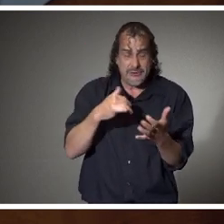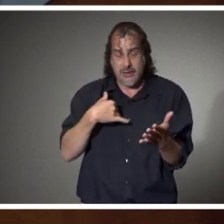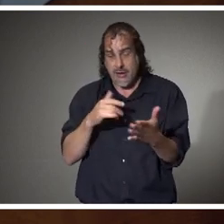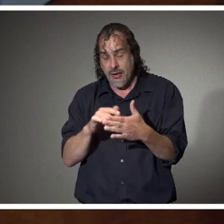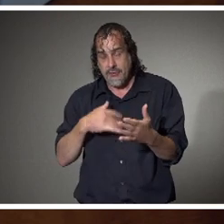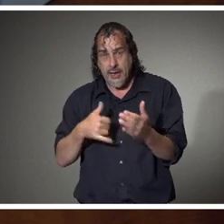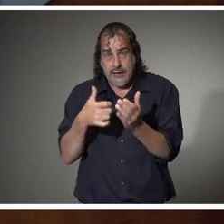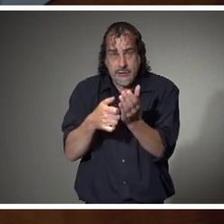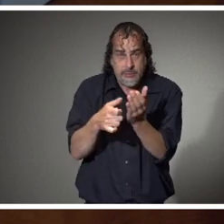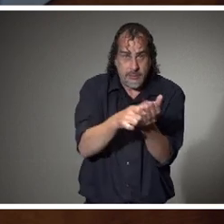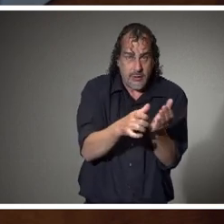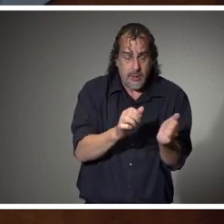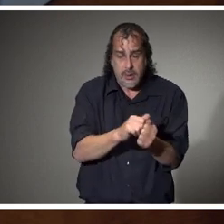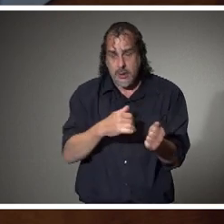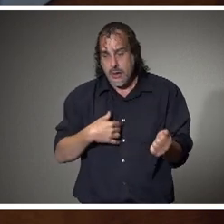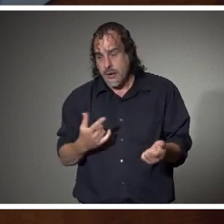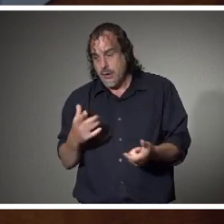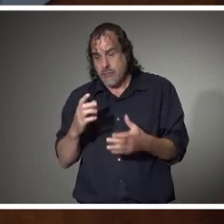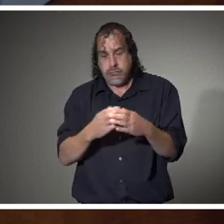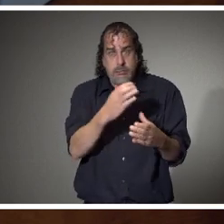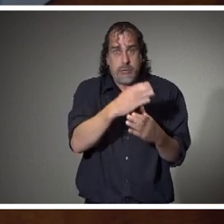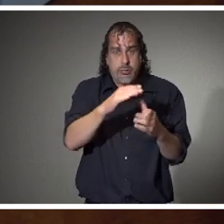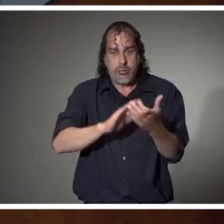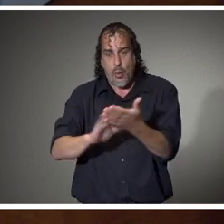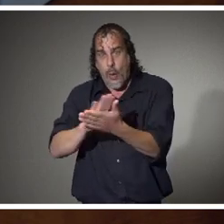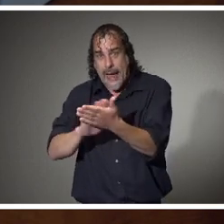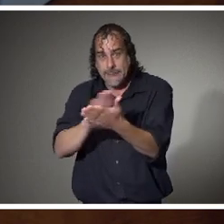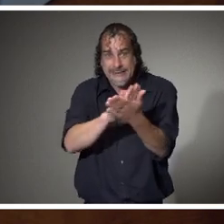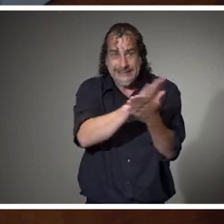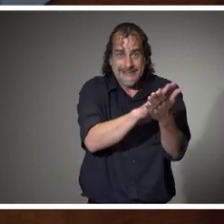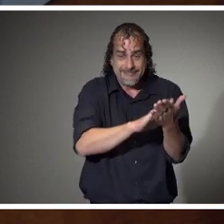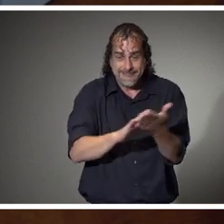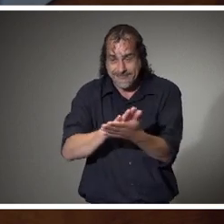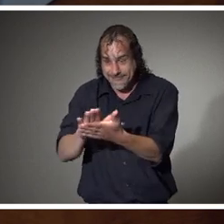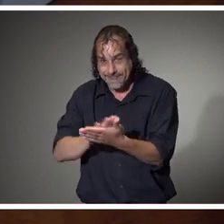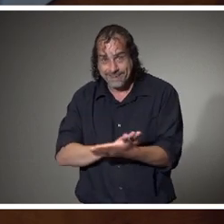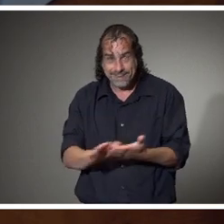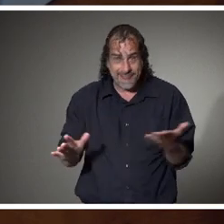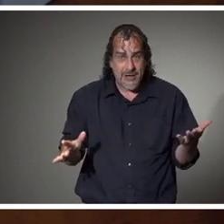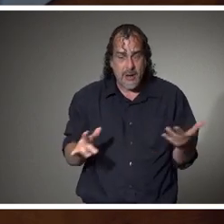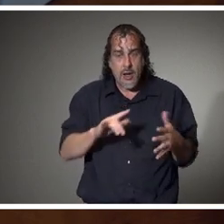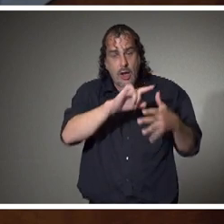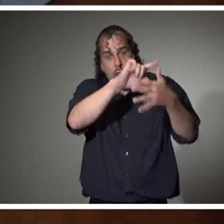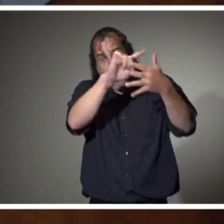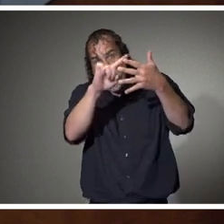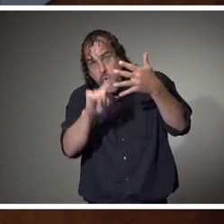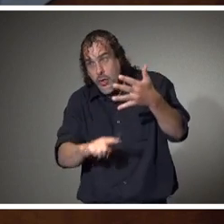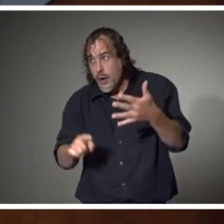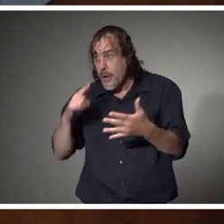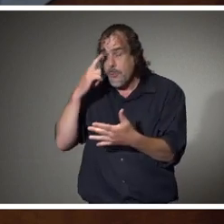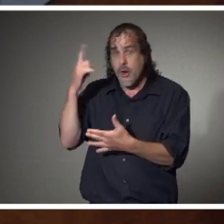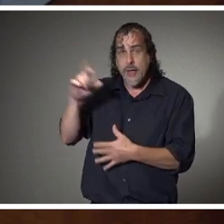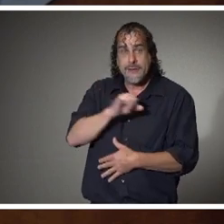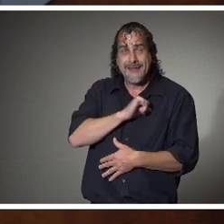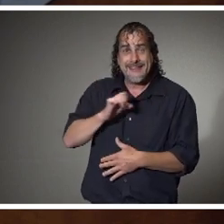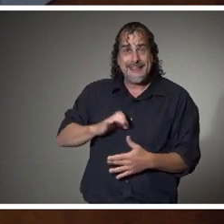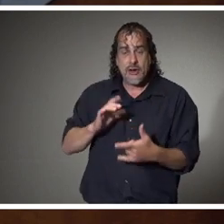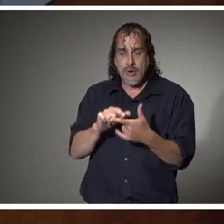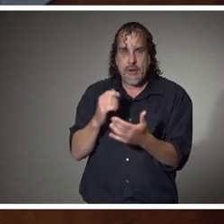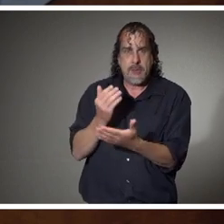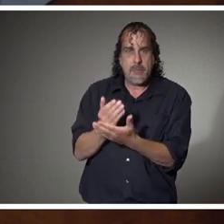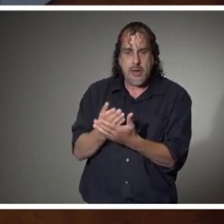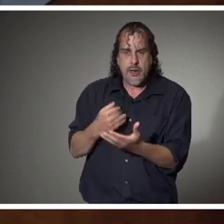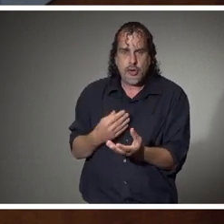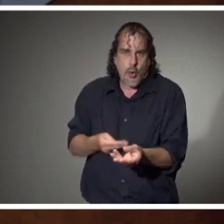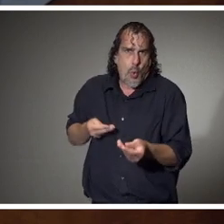containers of disinfectant wipes just yesterday. All of that is because our senators have secured the funds for states to pay